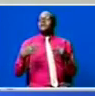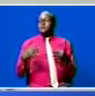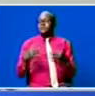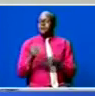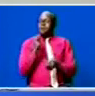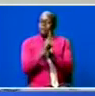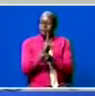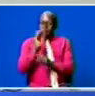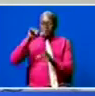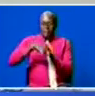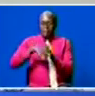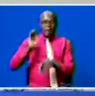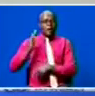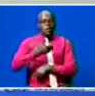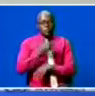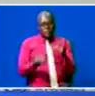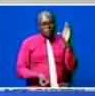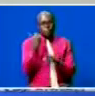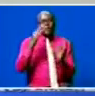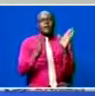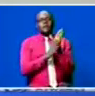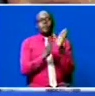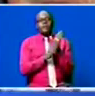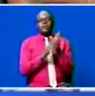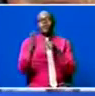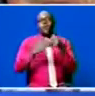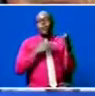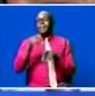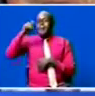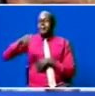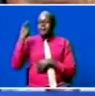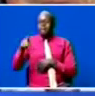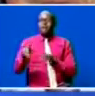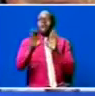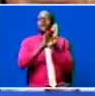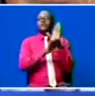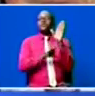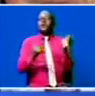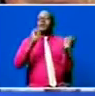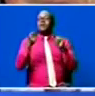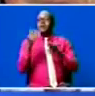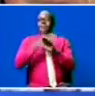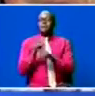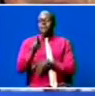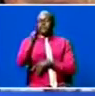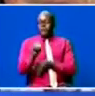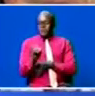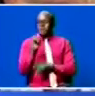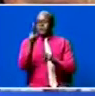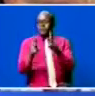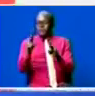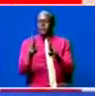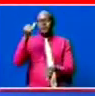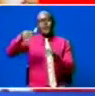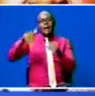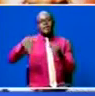that will be tasked with coming up with recommendations on whether there is need for constitutional changes before the 2022 general